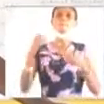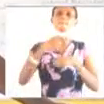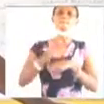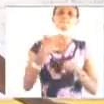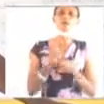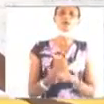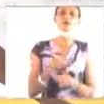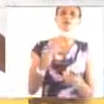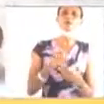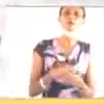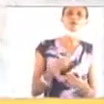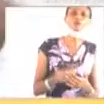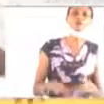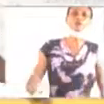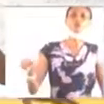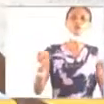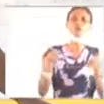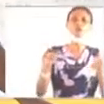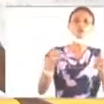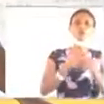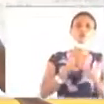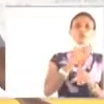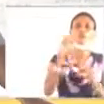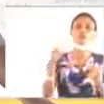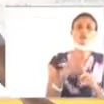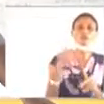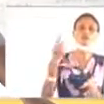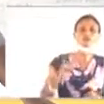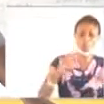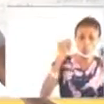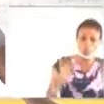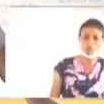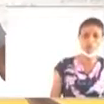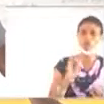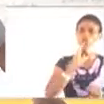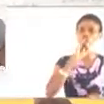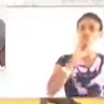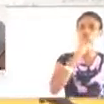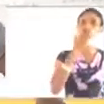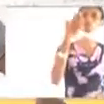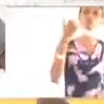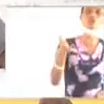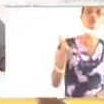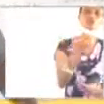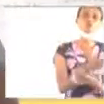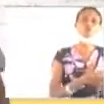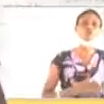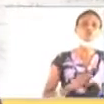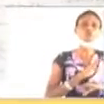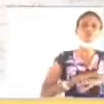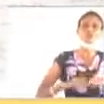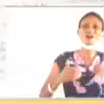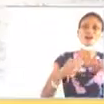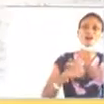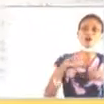because at the end of the day, those children will constitute nuisance to the society. So we advocate